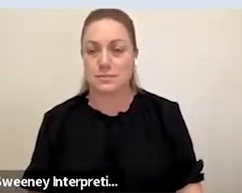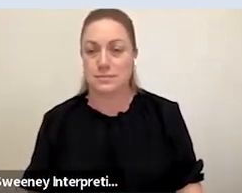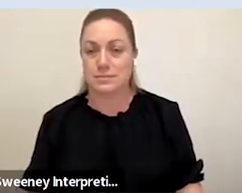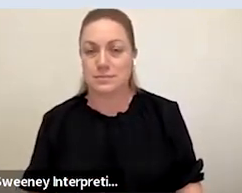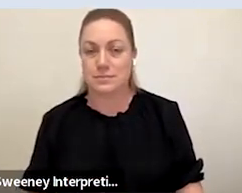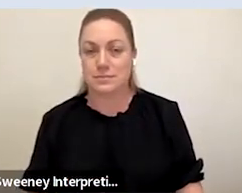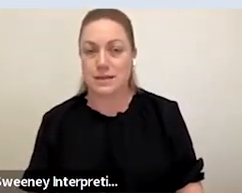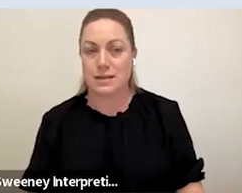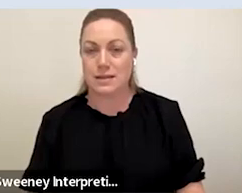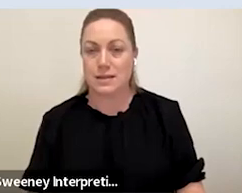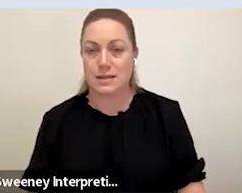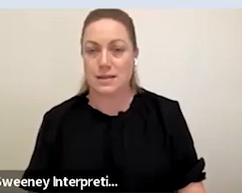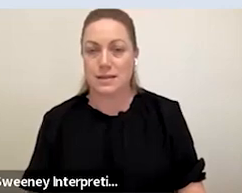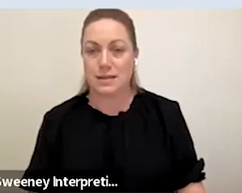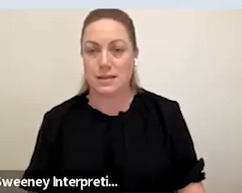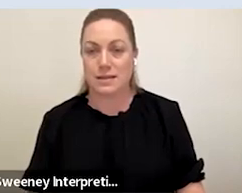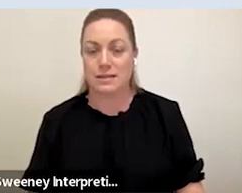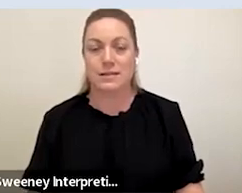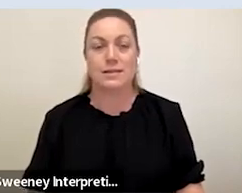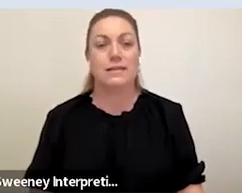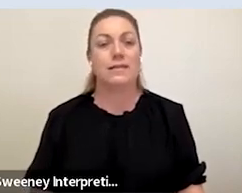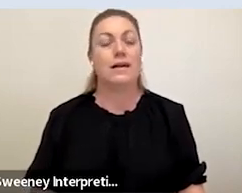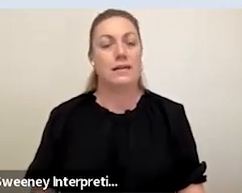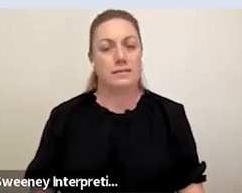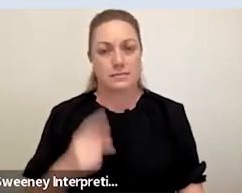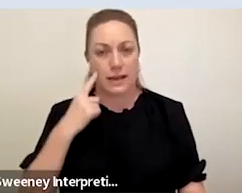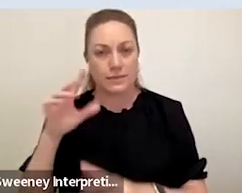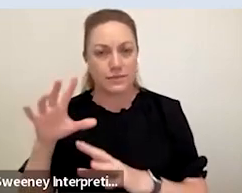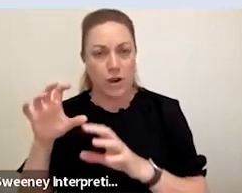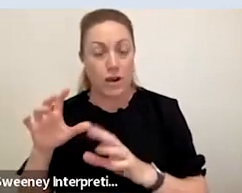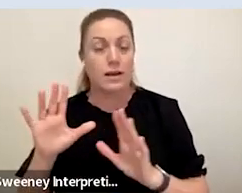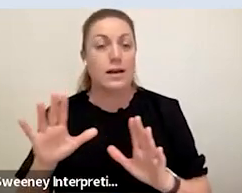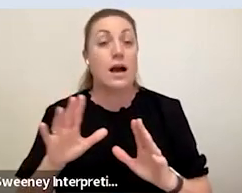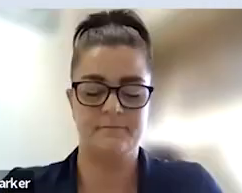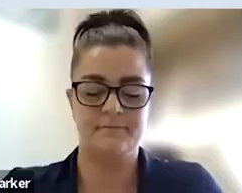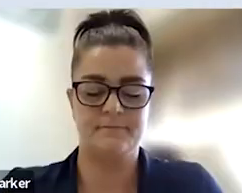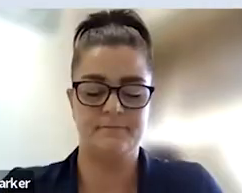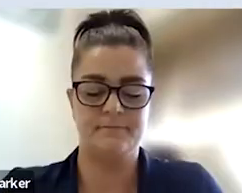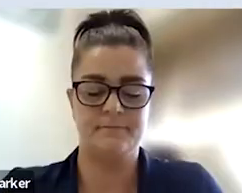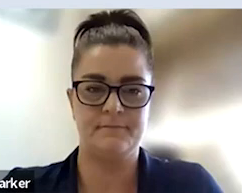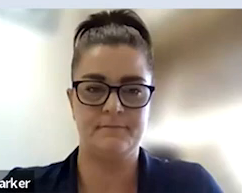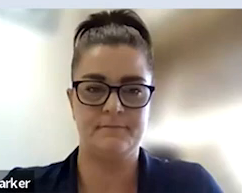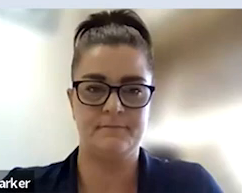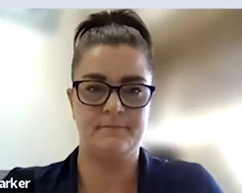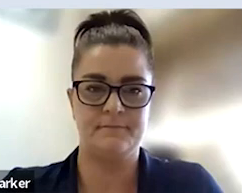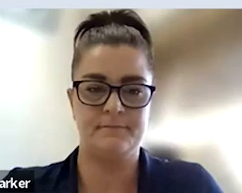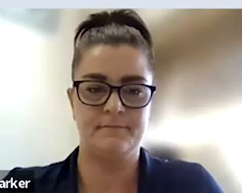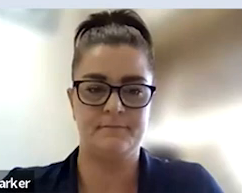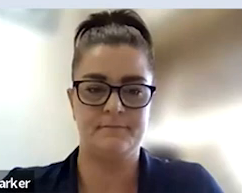I think Michelle might be frozen, but we'll see. I would like to jump to Kath's